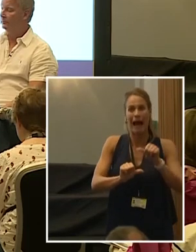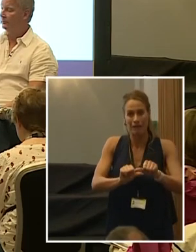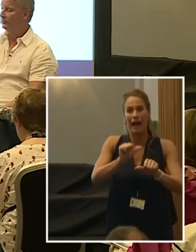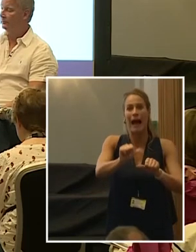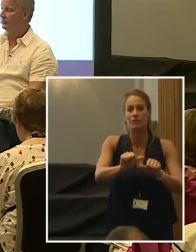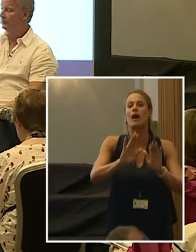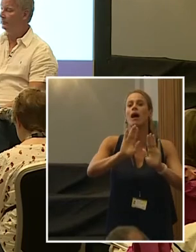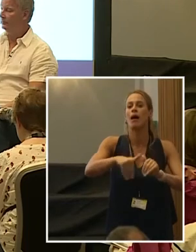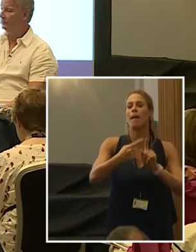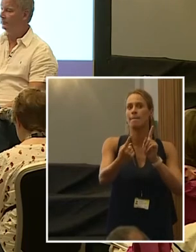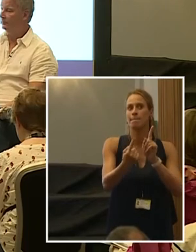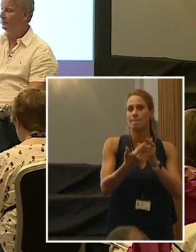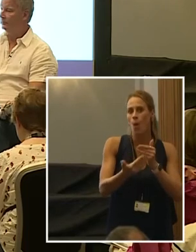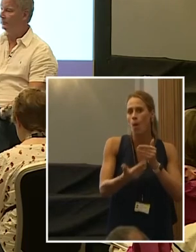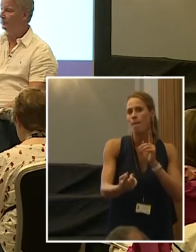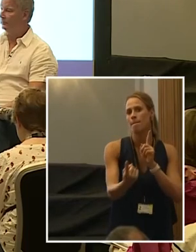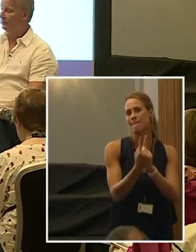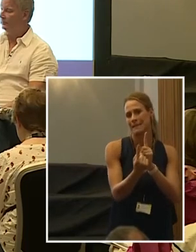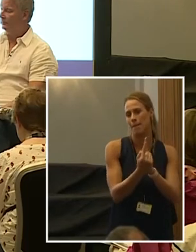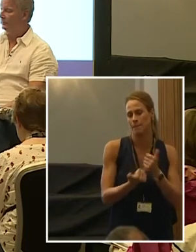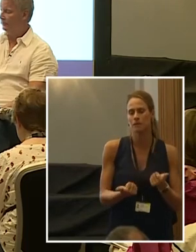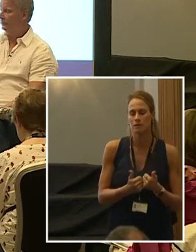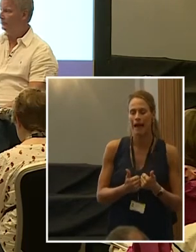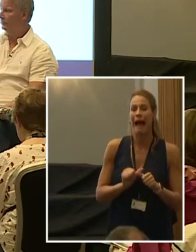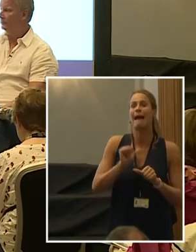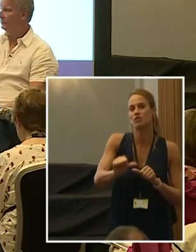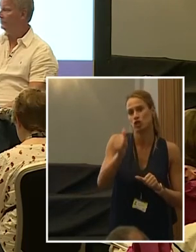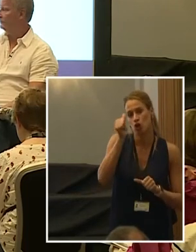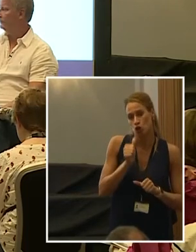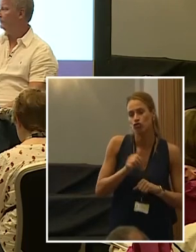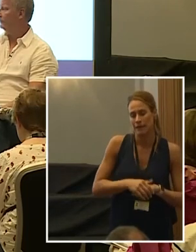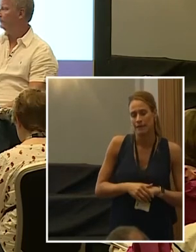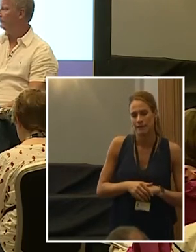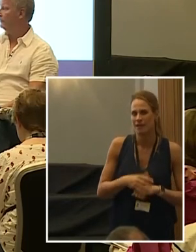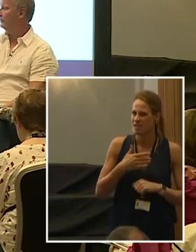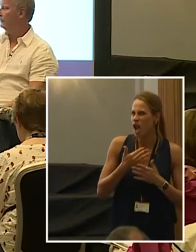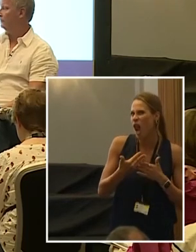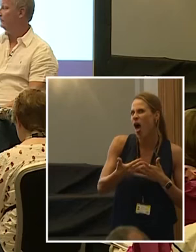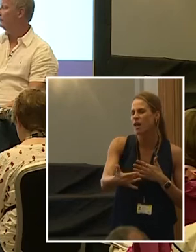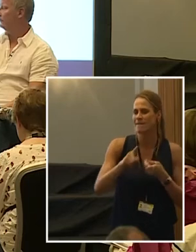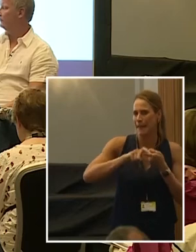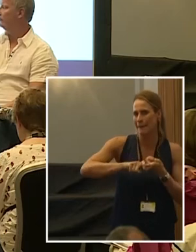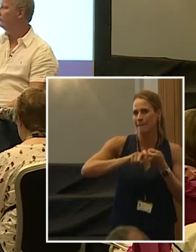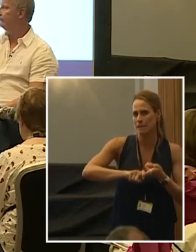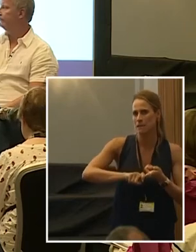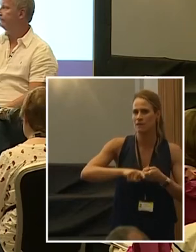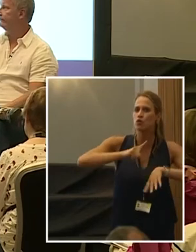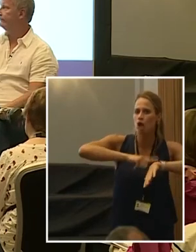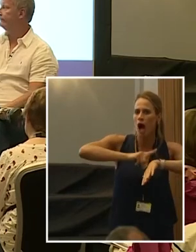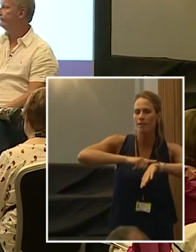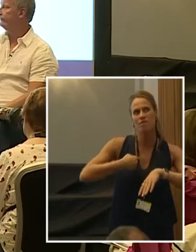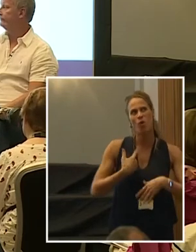have a lot of visits after the surgical procedure, and then they're spreading out a bit more for 1 year